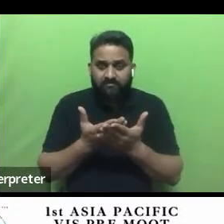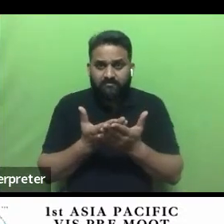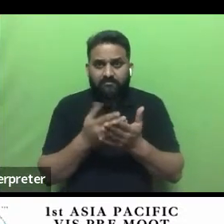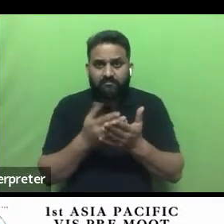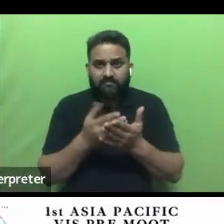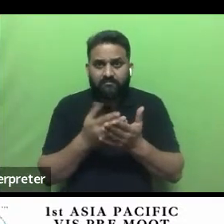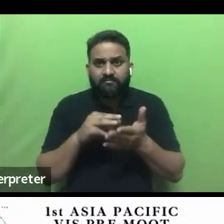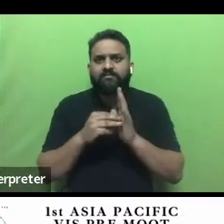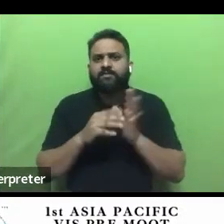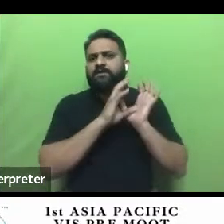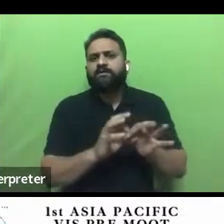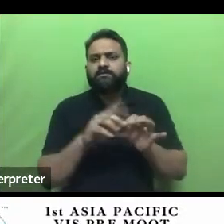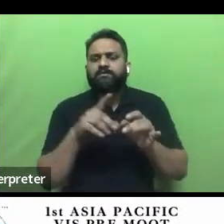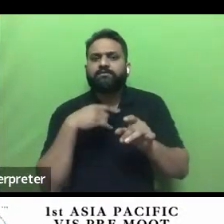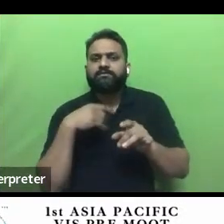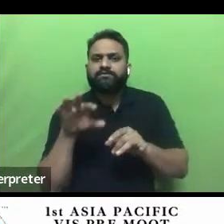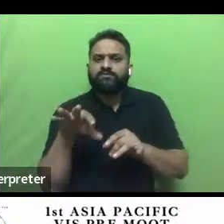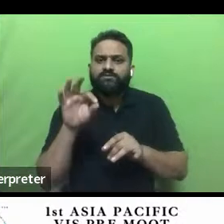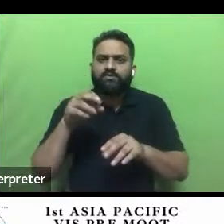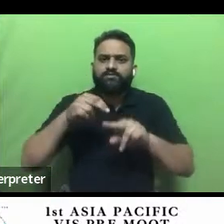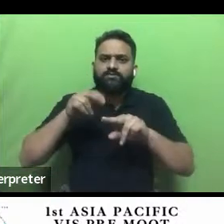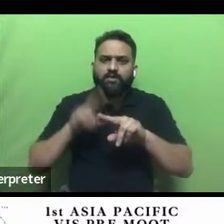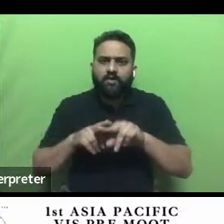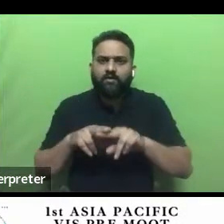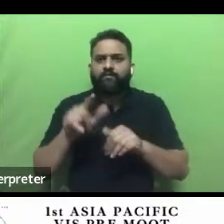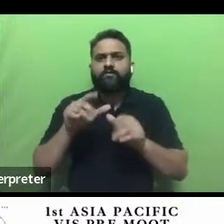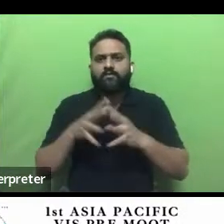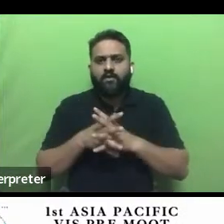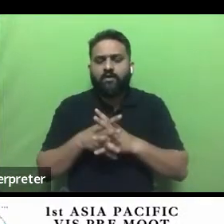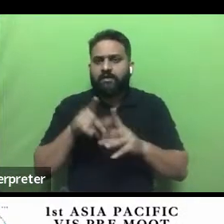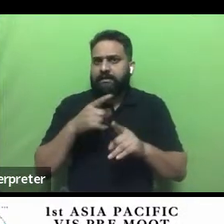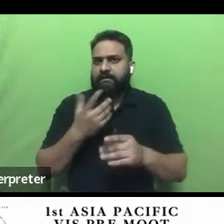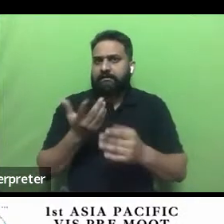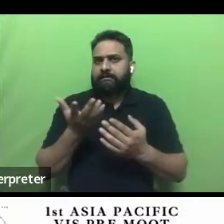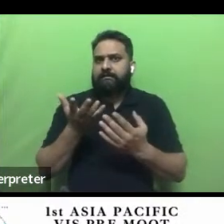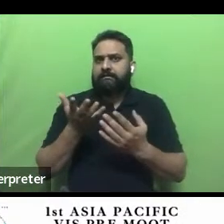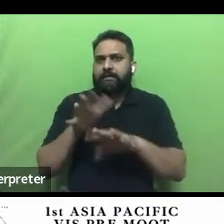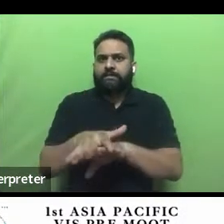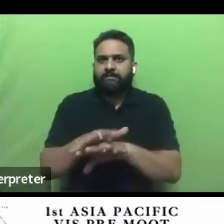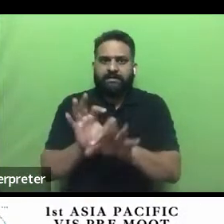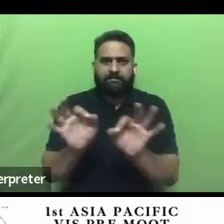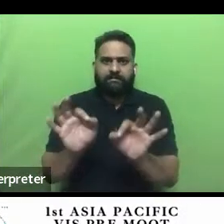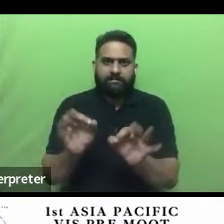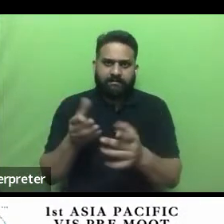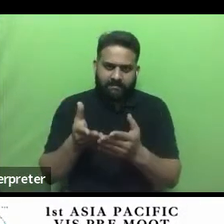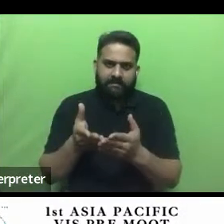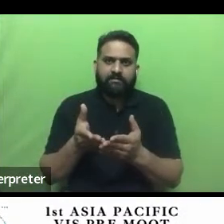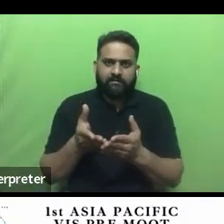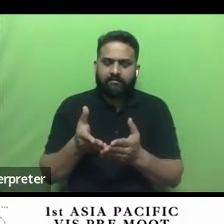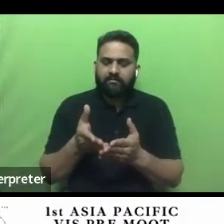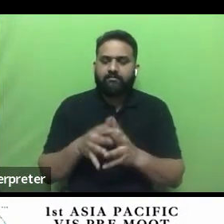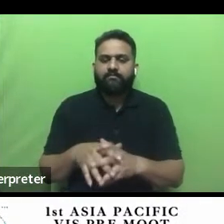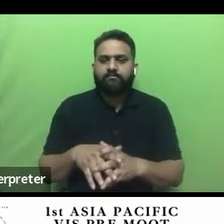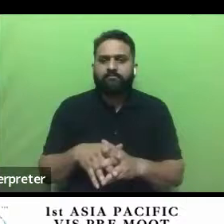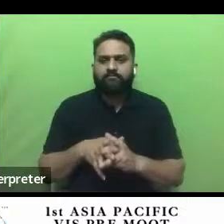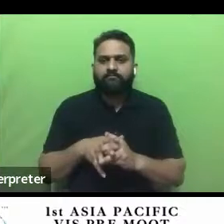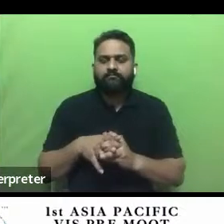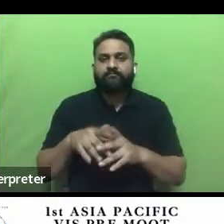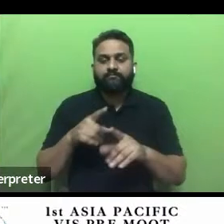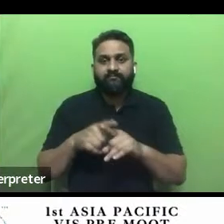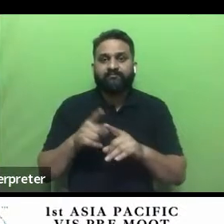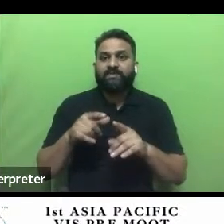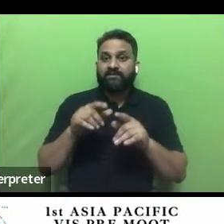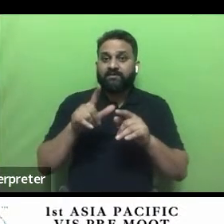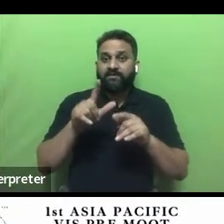a choice of law clause, which was not actually implemented in writing in the arbitration agreement, the ancestral model law